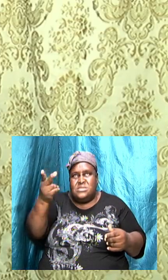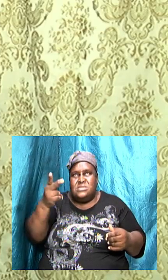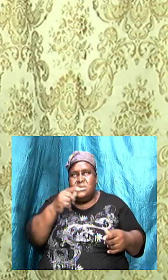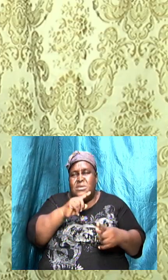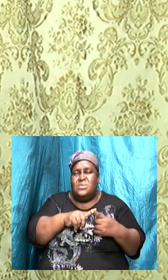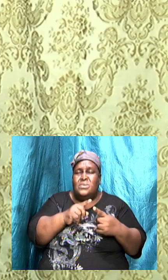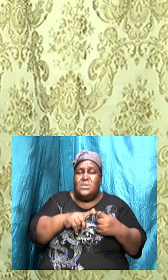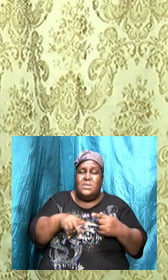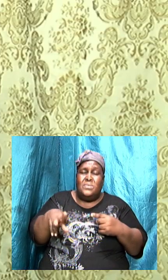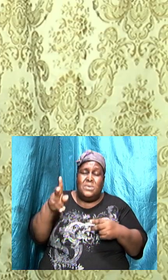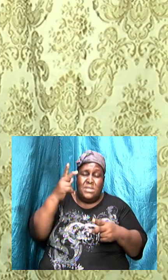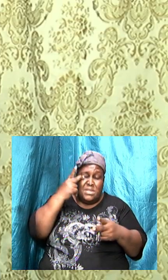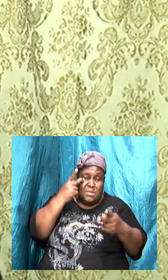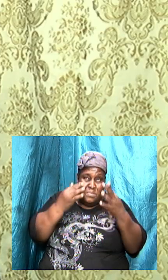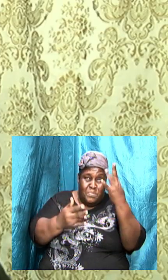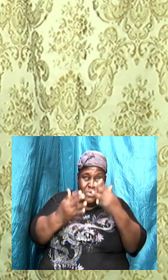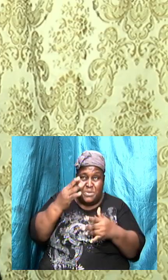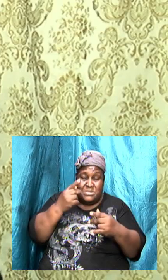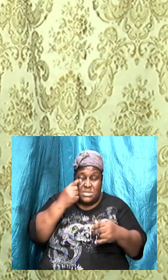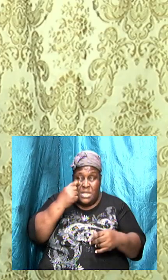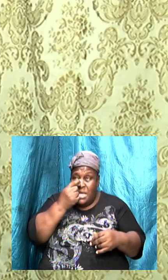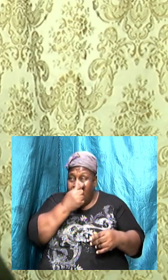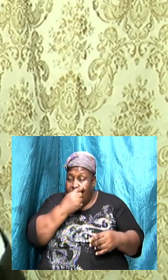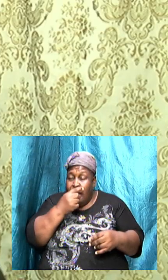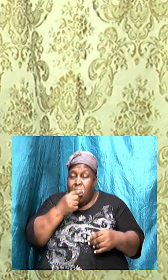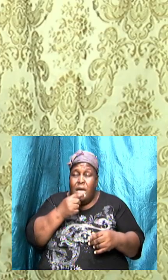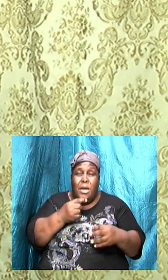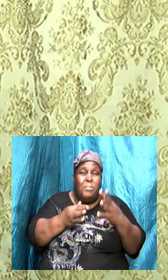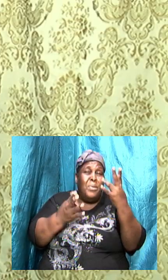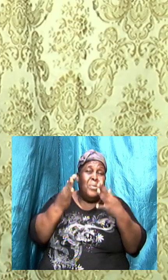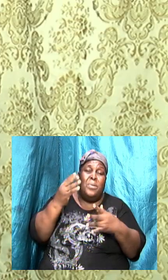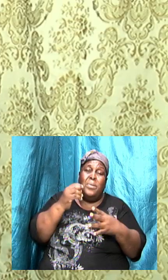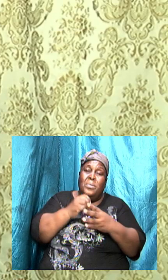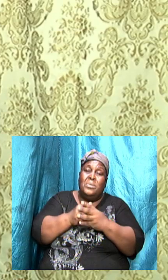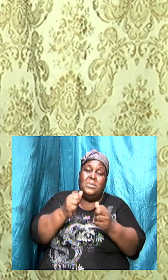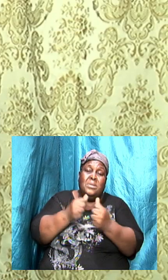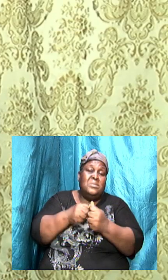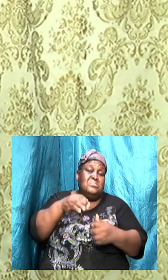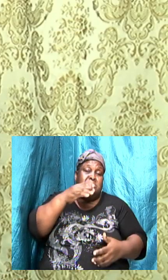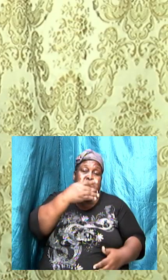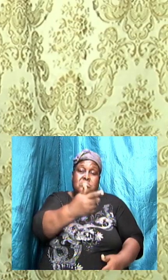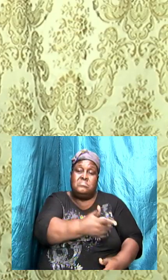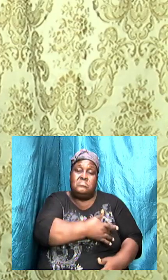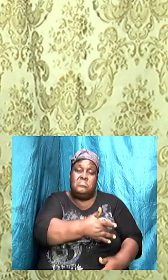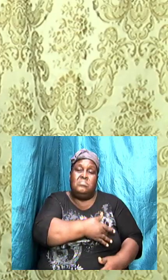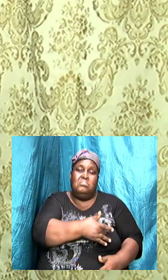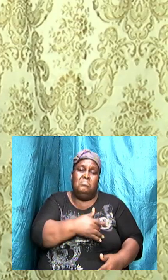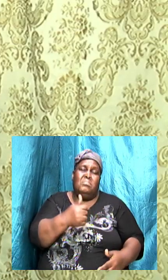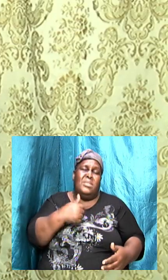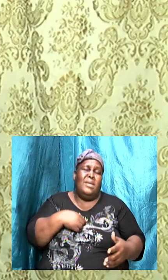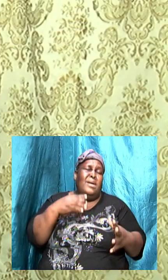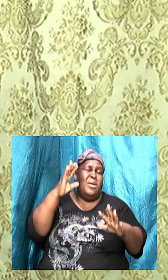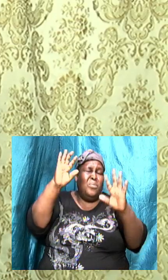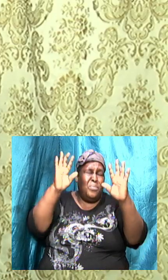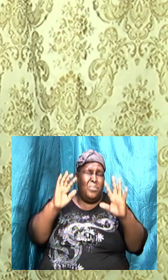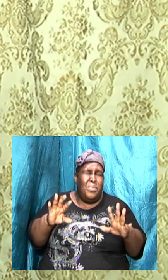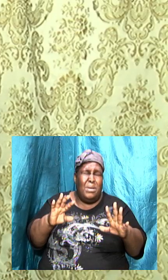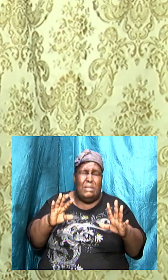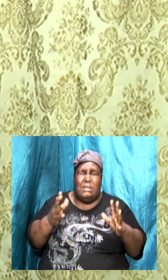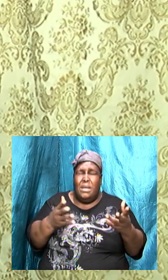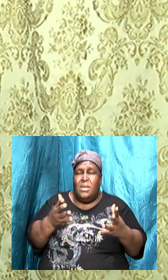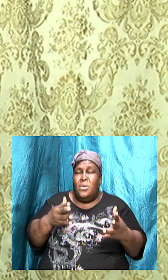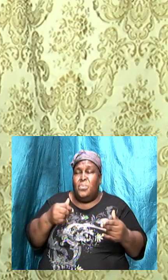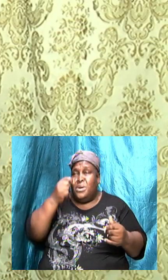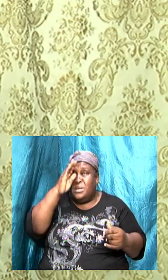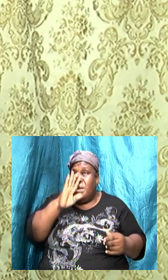burns into our souls at this moment. I wonder what He sees being formulated in our minds and in